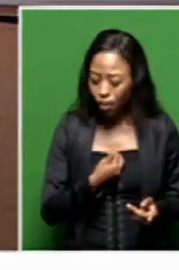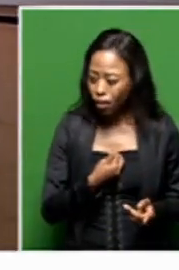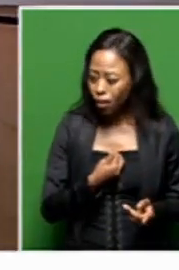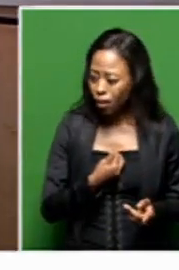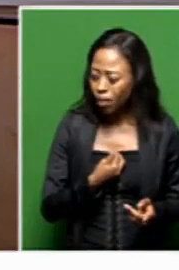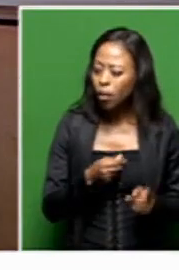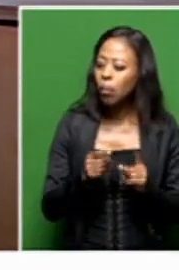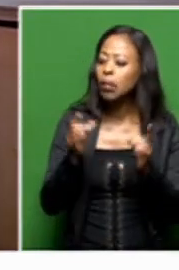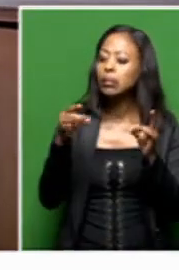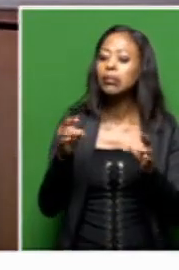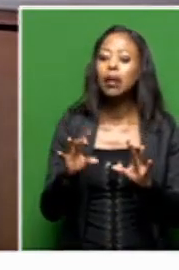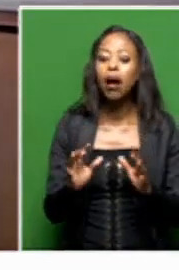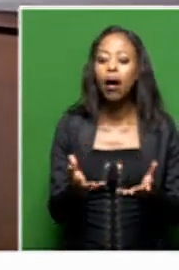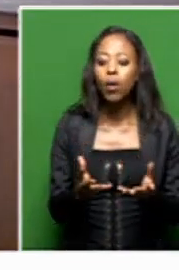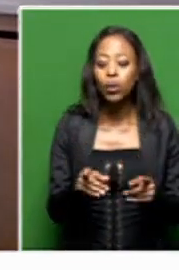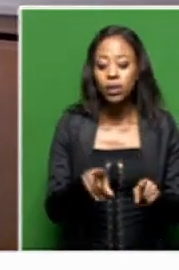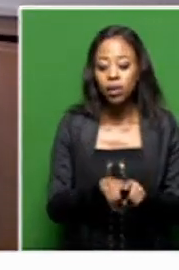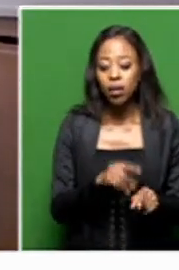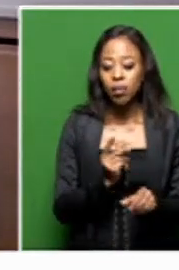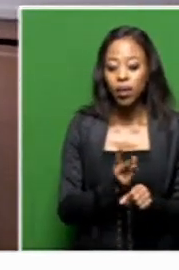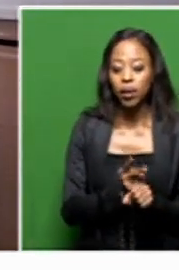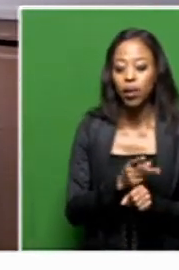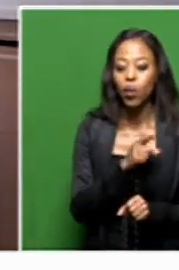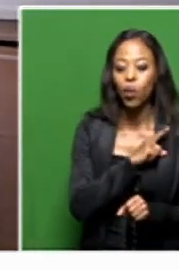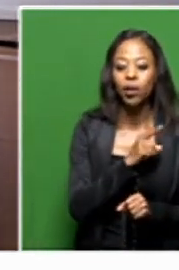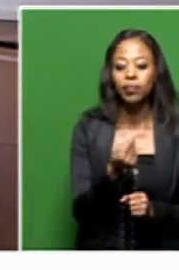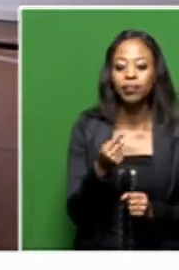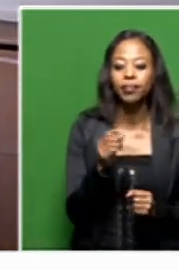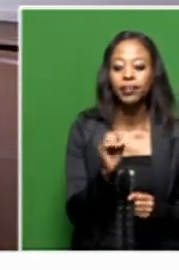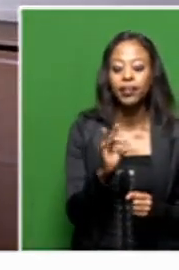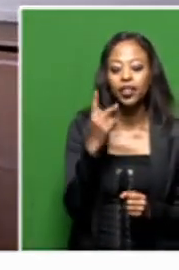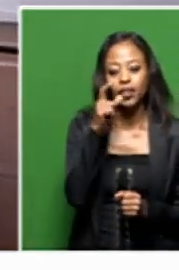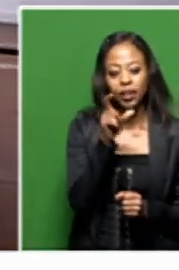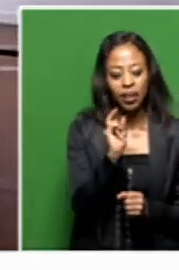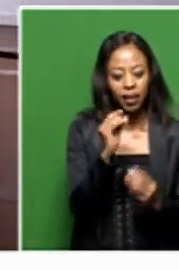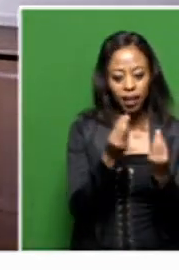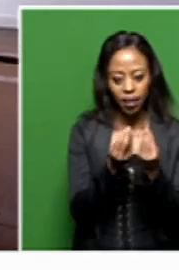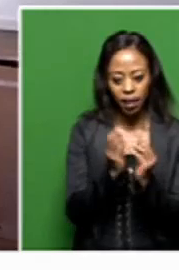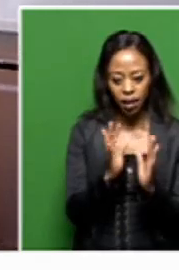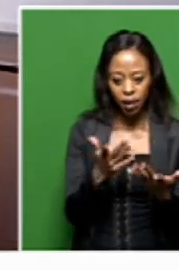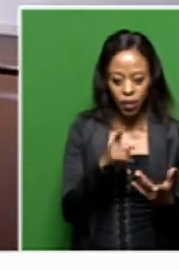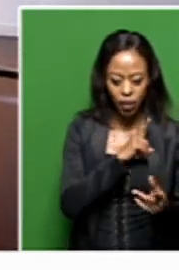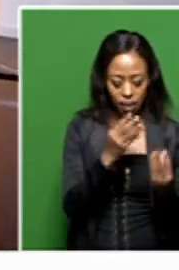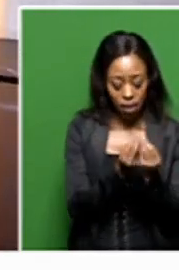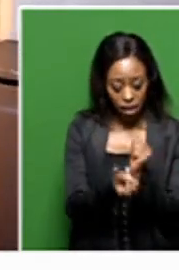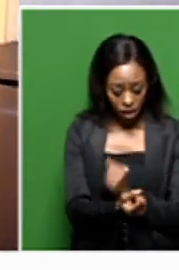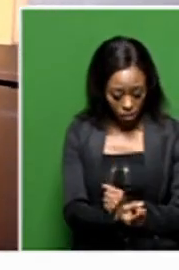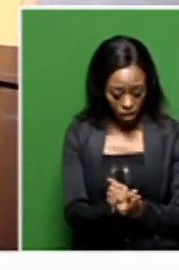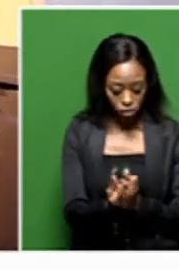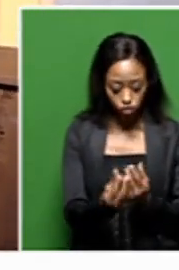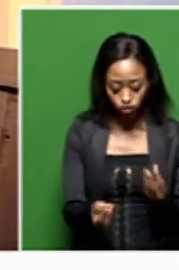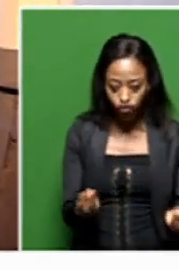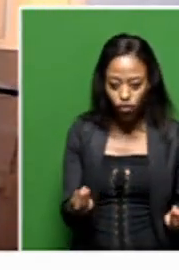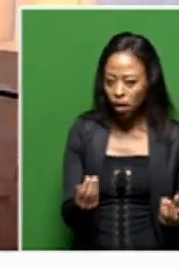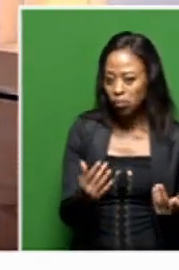the statistics there? And also, just in terms of what the picture is that has emerged and how children have responded